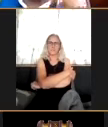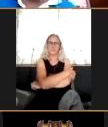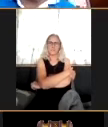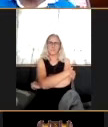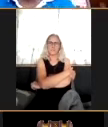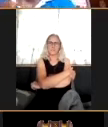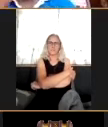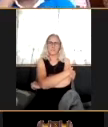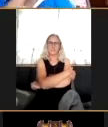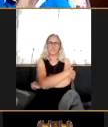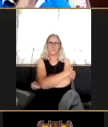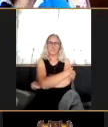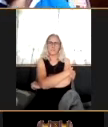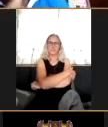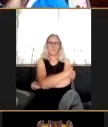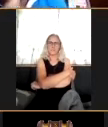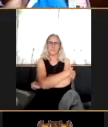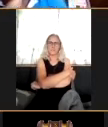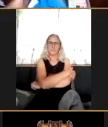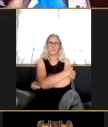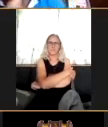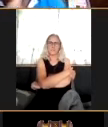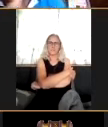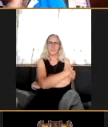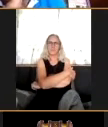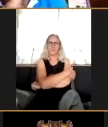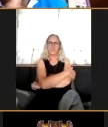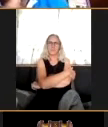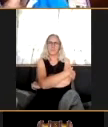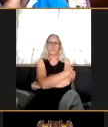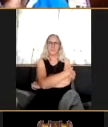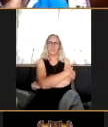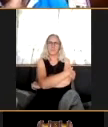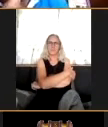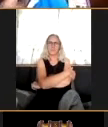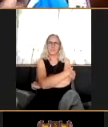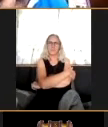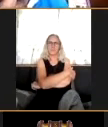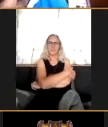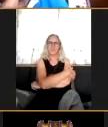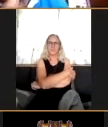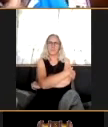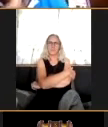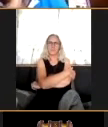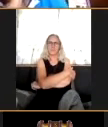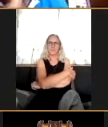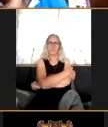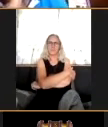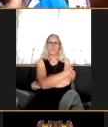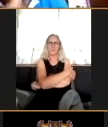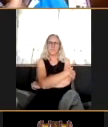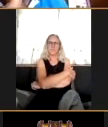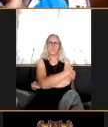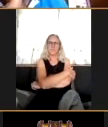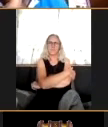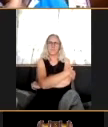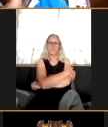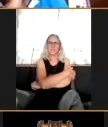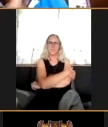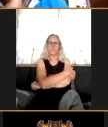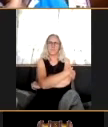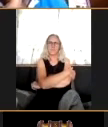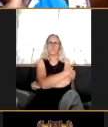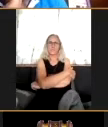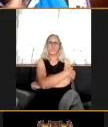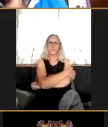We are going to find out who told us that. The purpose of humans.